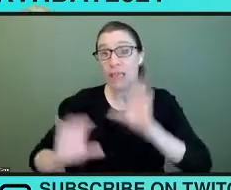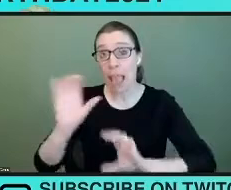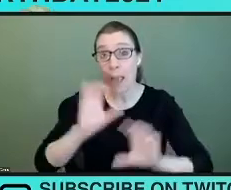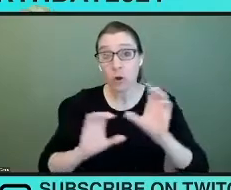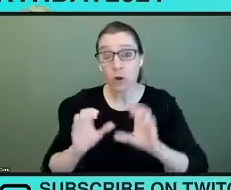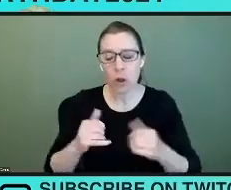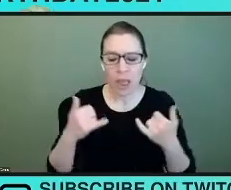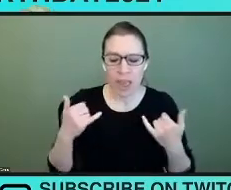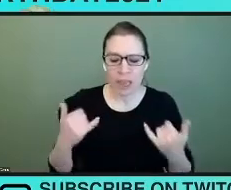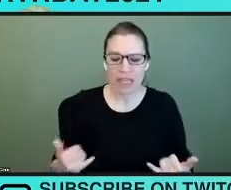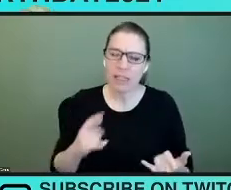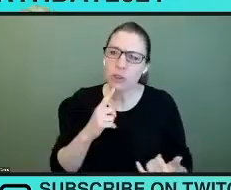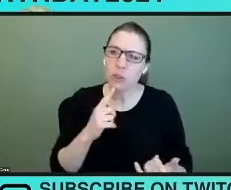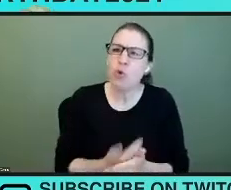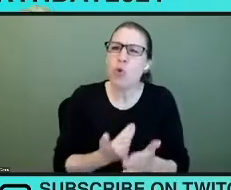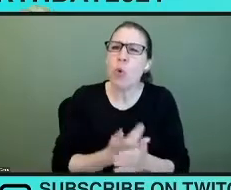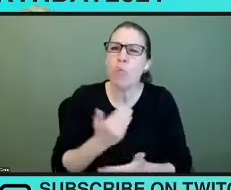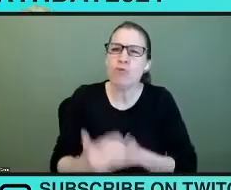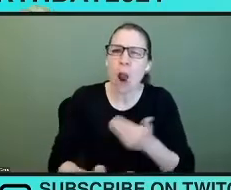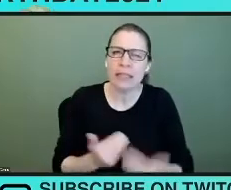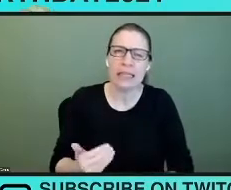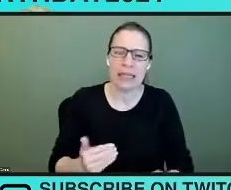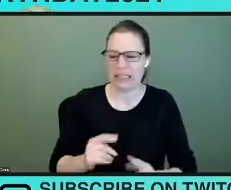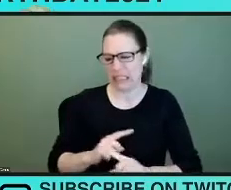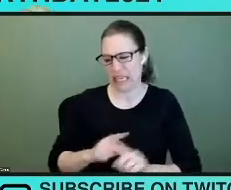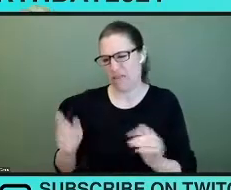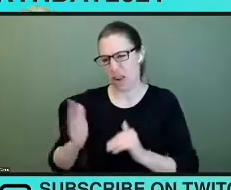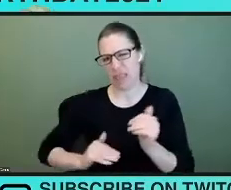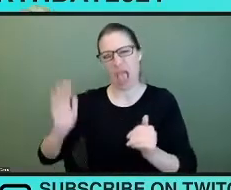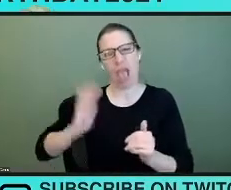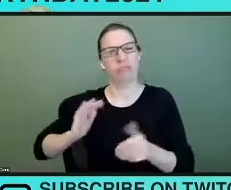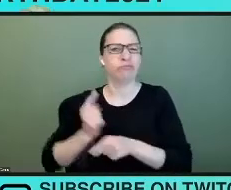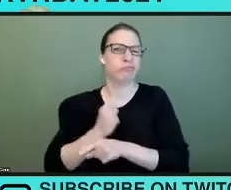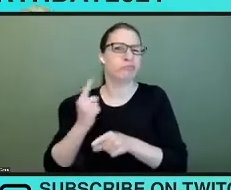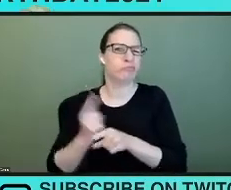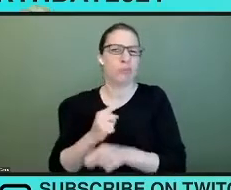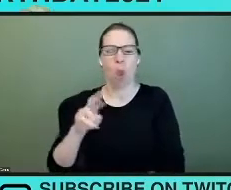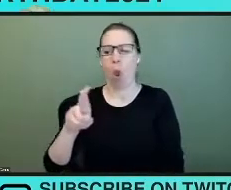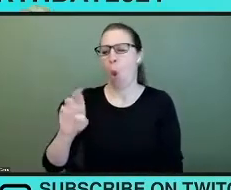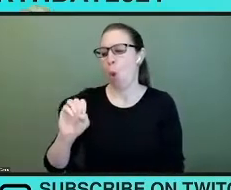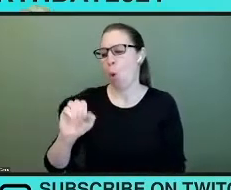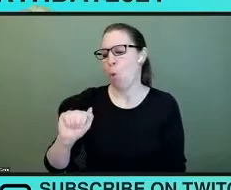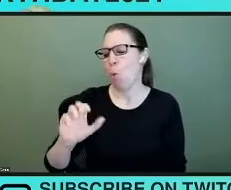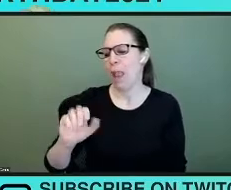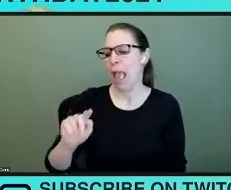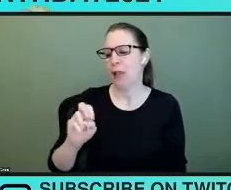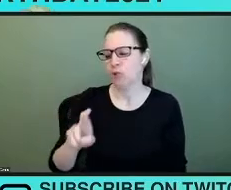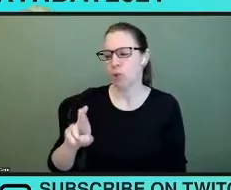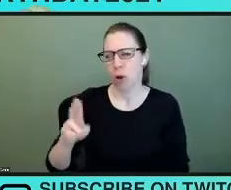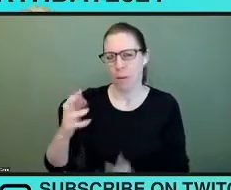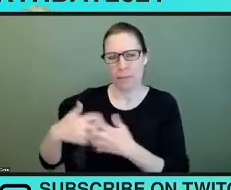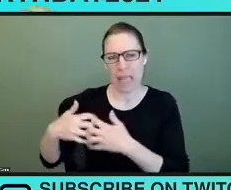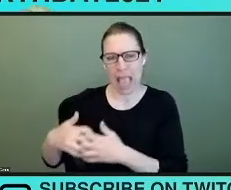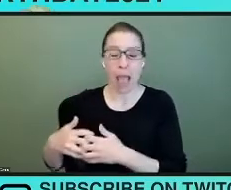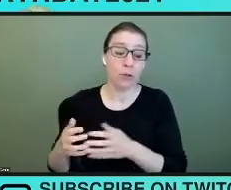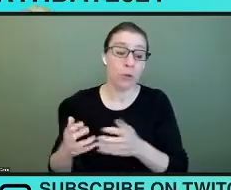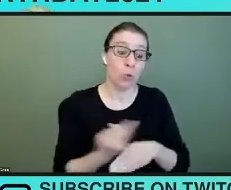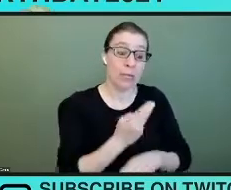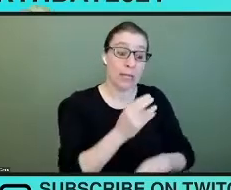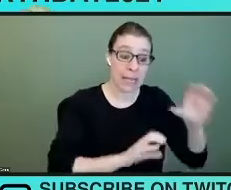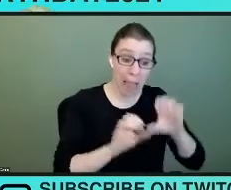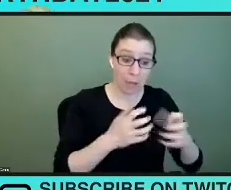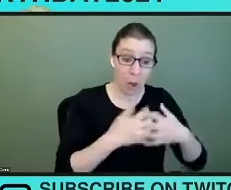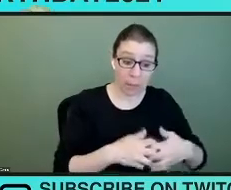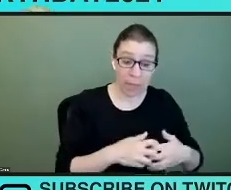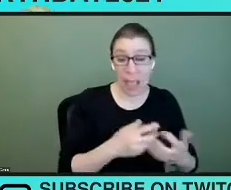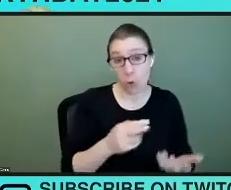different than your typical like chemical reactors that if you have driven through a petrochemical plant or a refinery, you usually see, like, with like